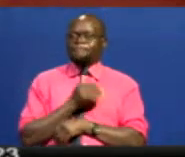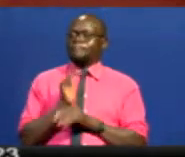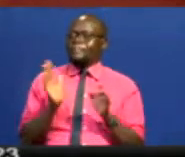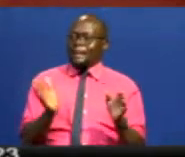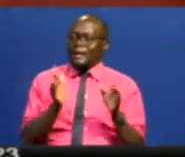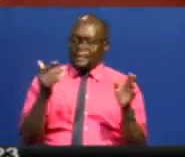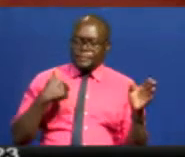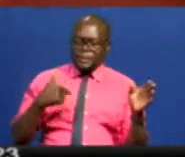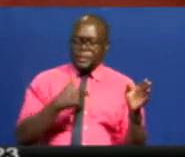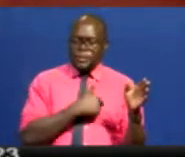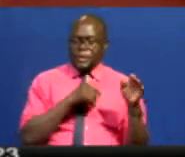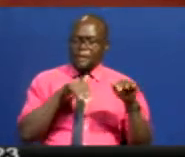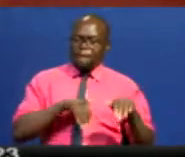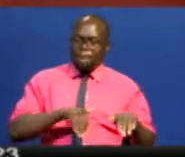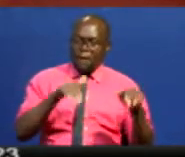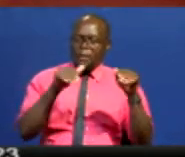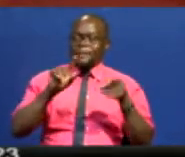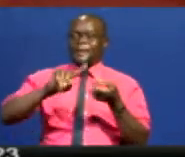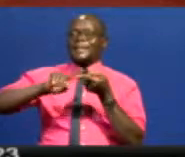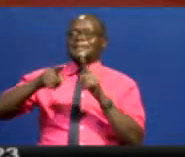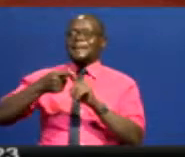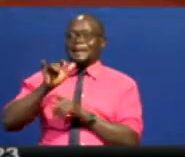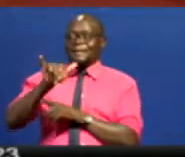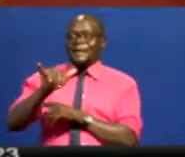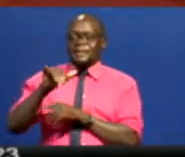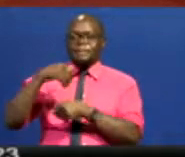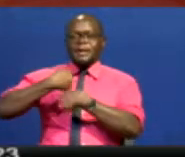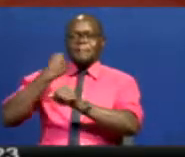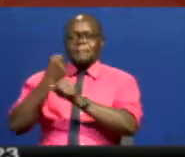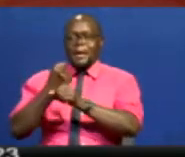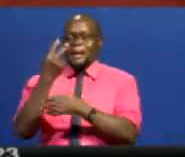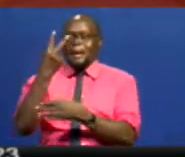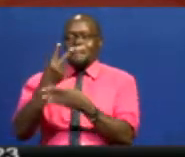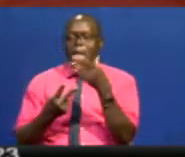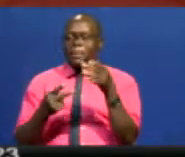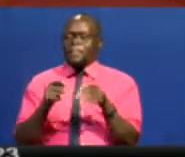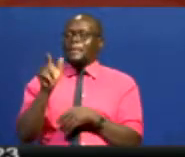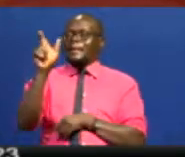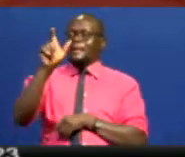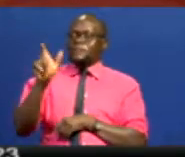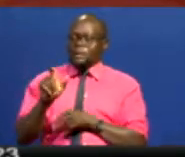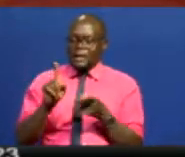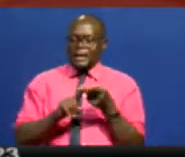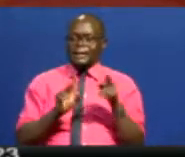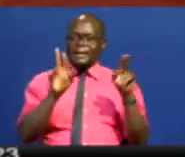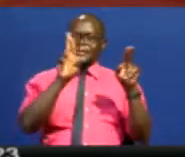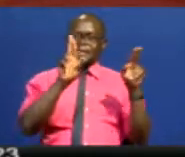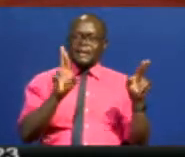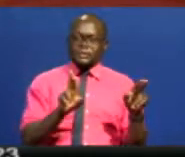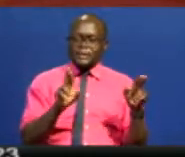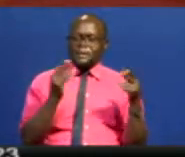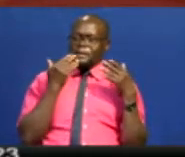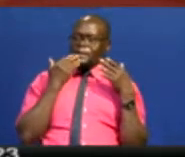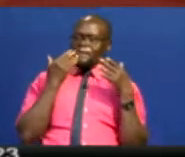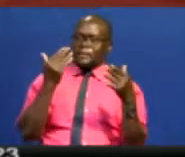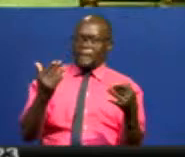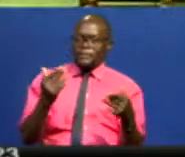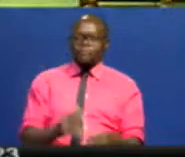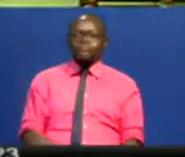that we all adhere to the standards that have been set both regionally and internationally. Thank you, Mr.